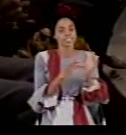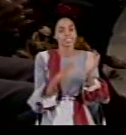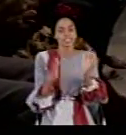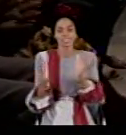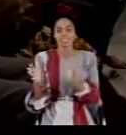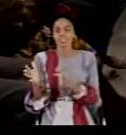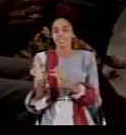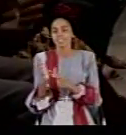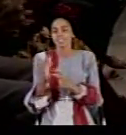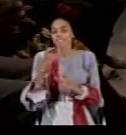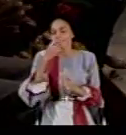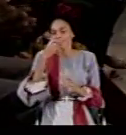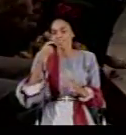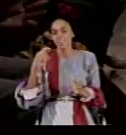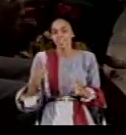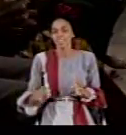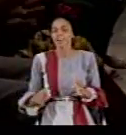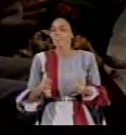Jesus.